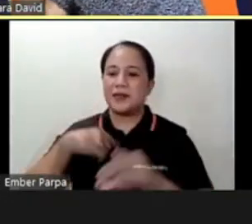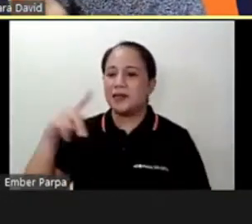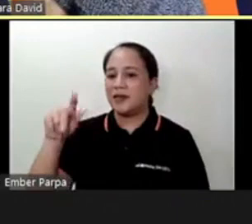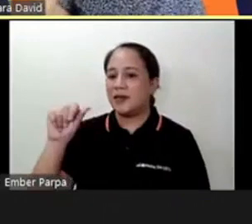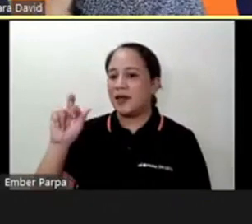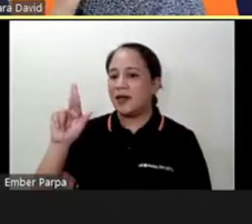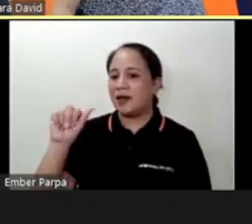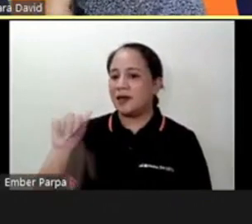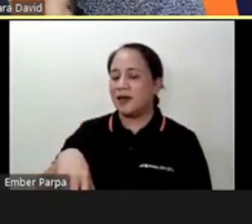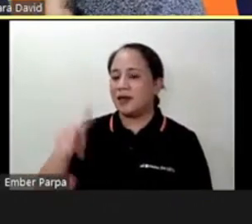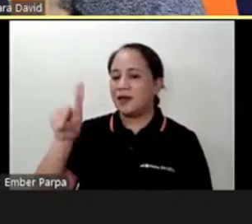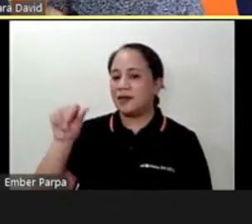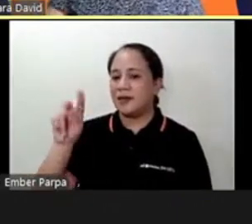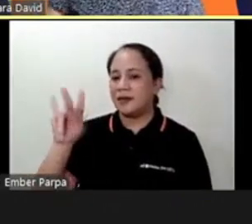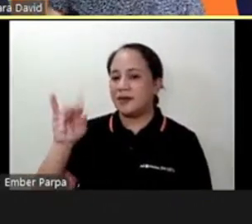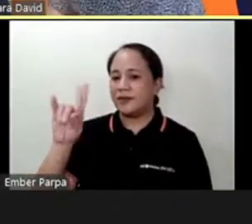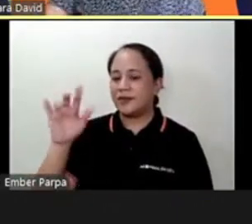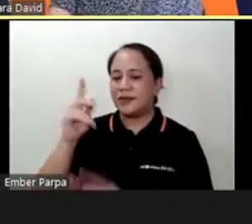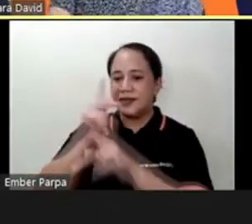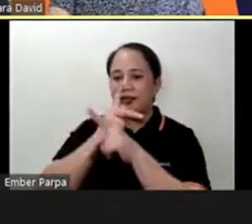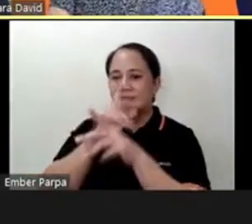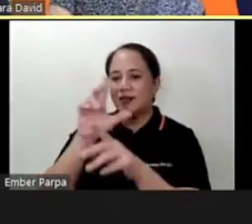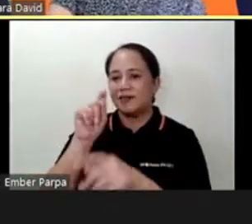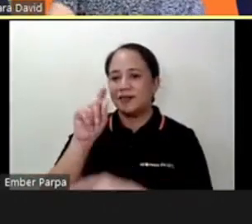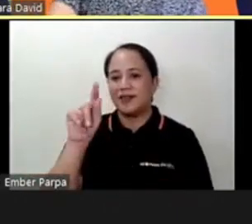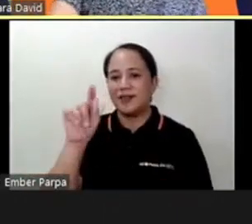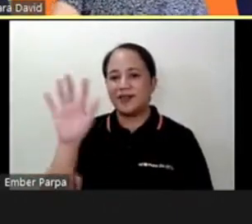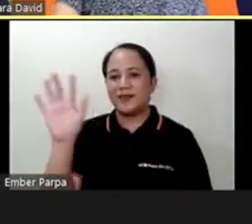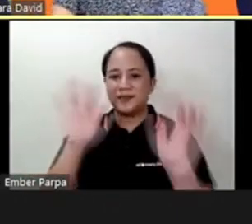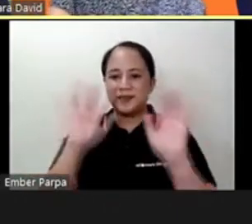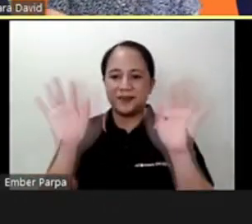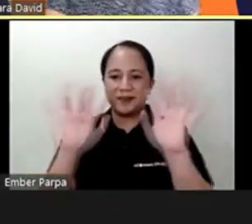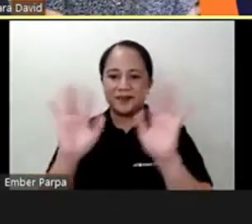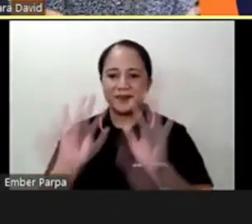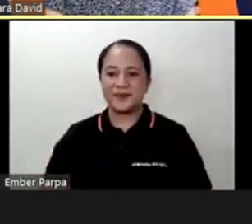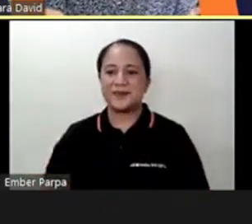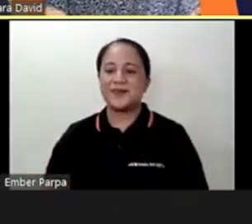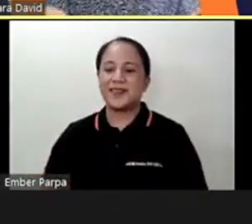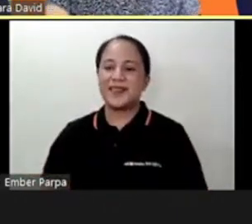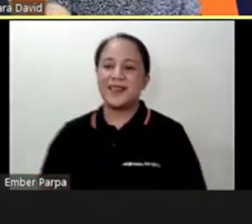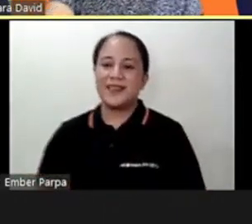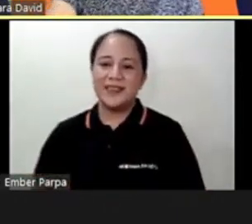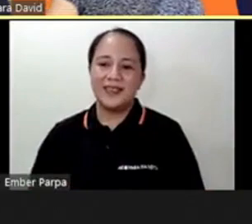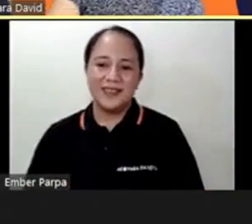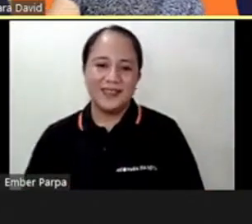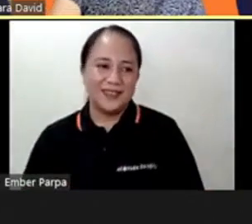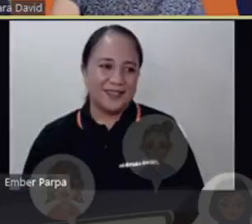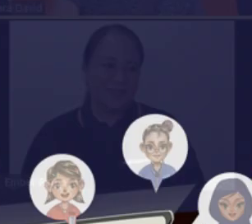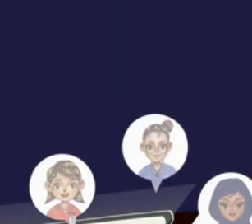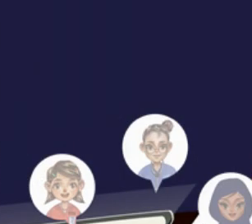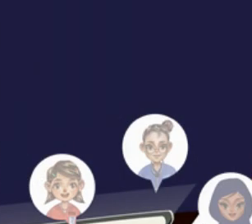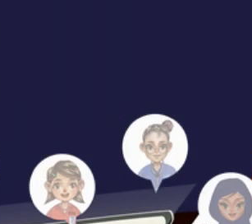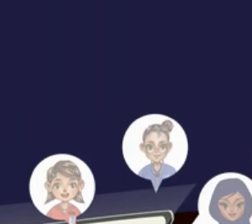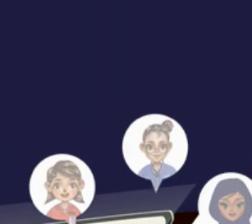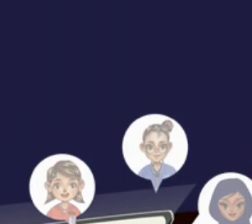David. Ingat po palagi!